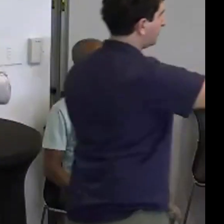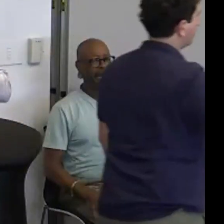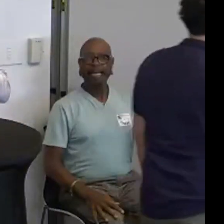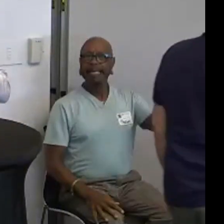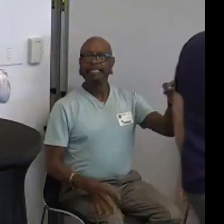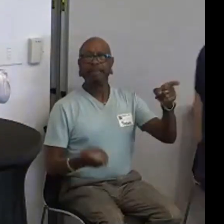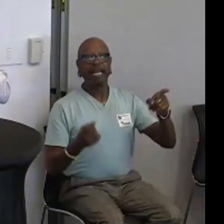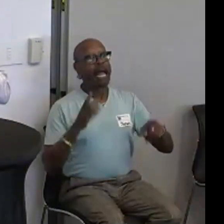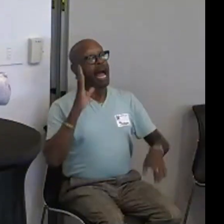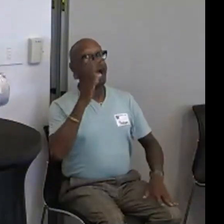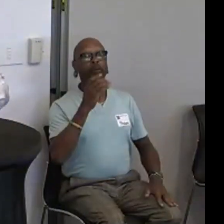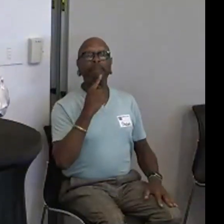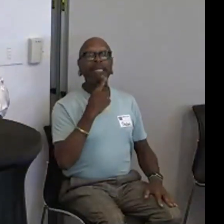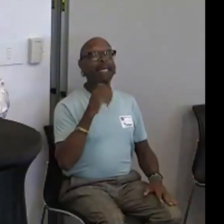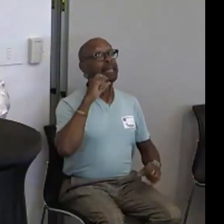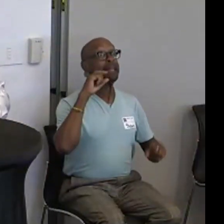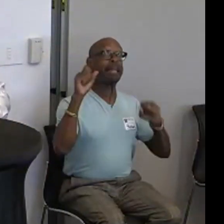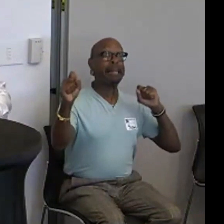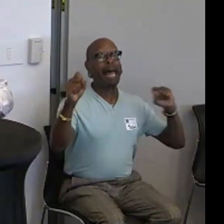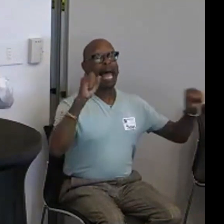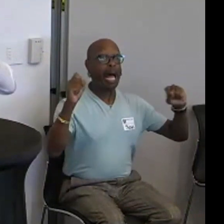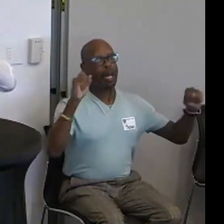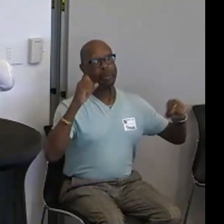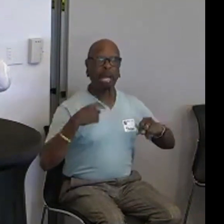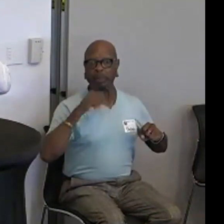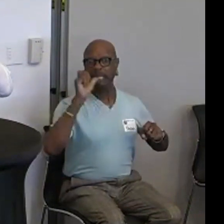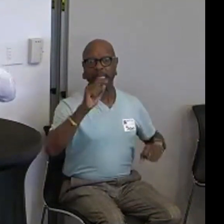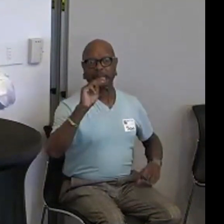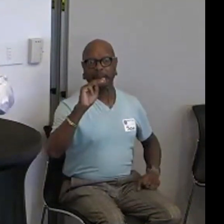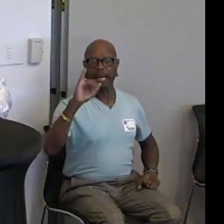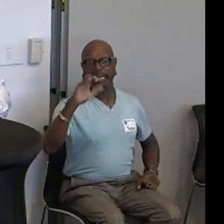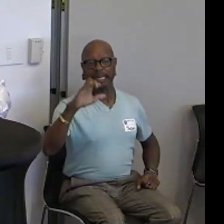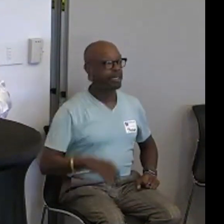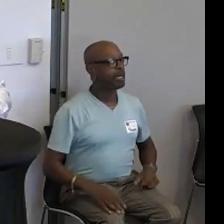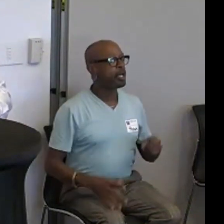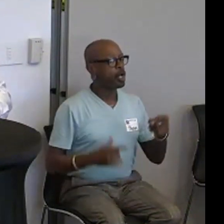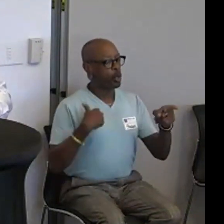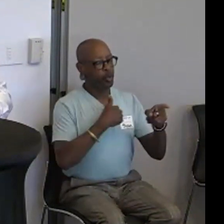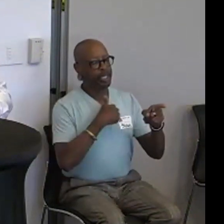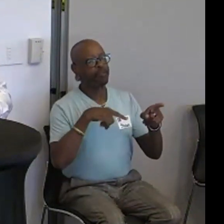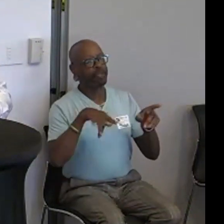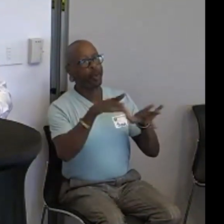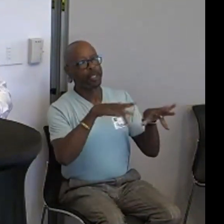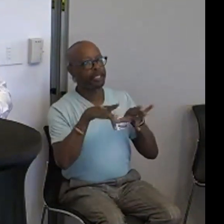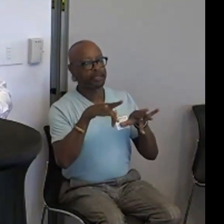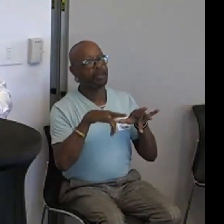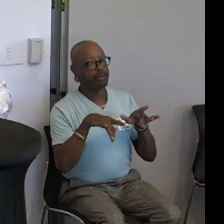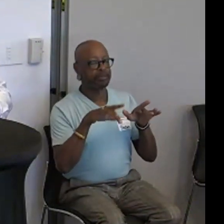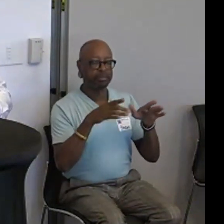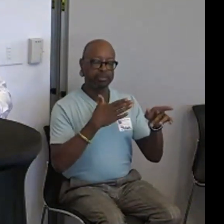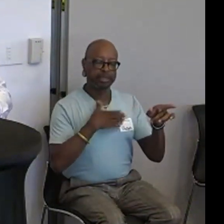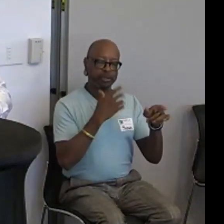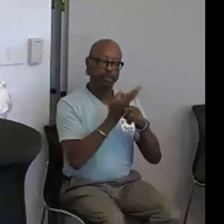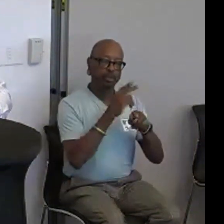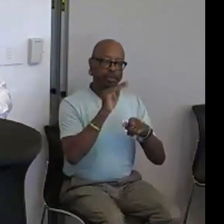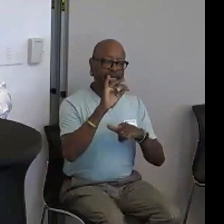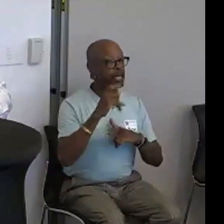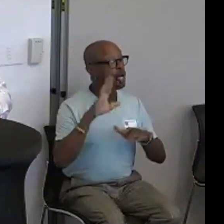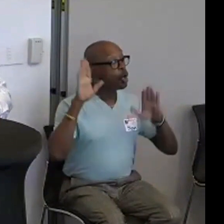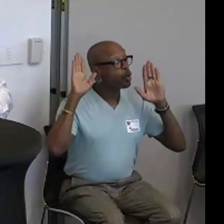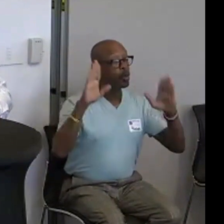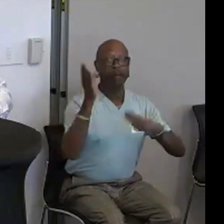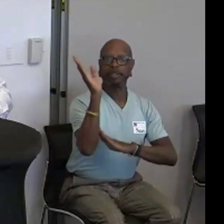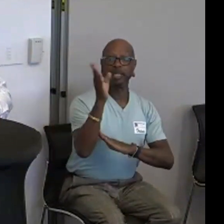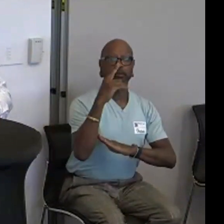very patient. Giving you a mic. You're giving a mic. You got it. Great presentation, everybody.